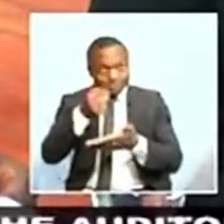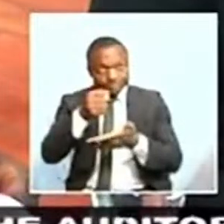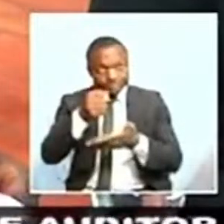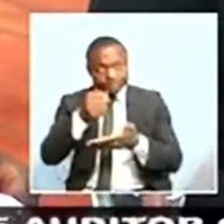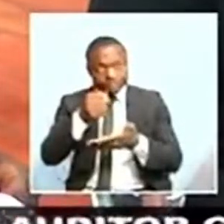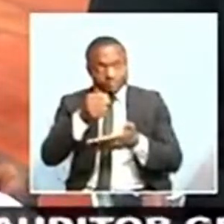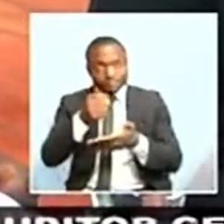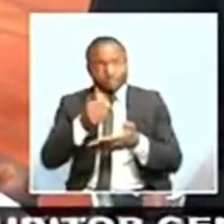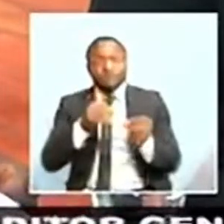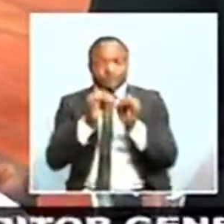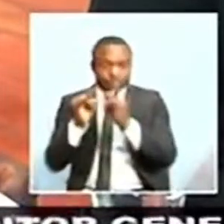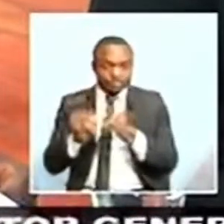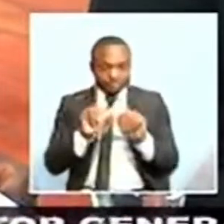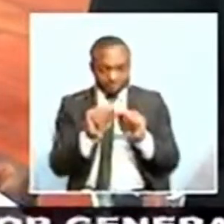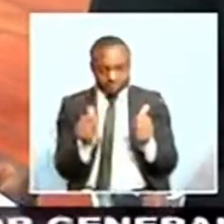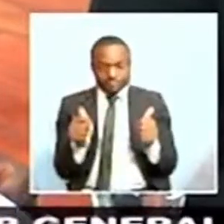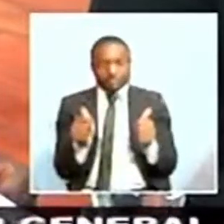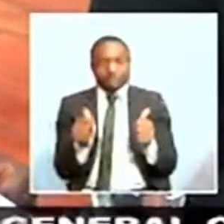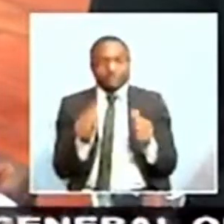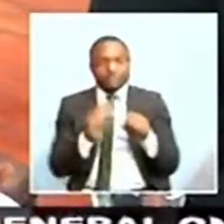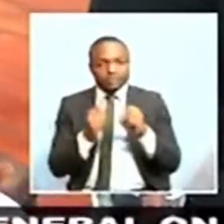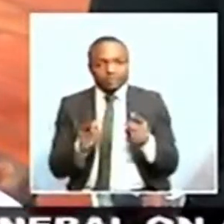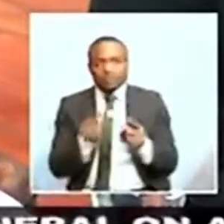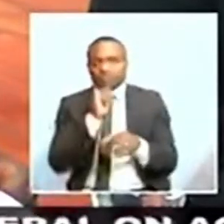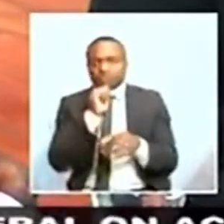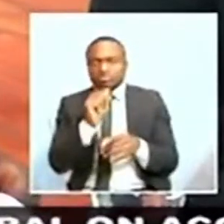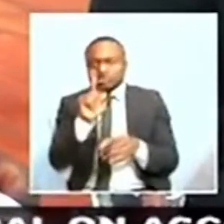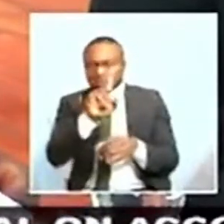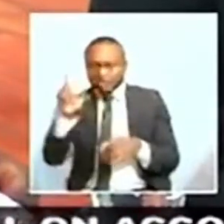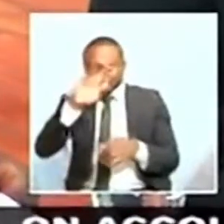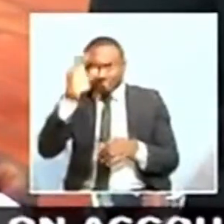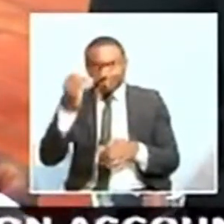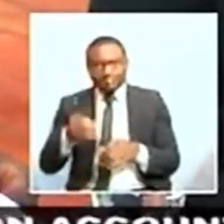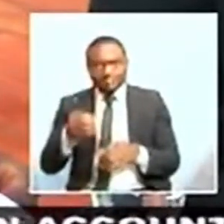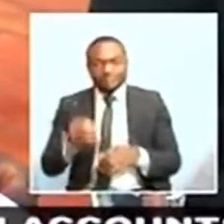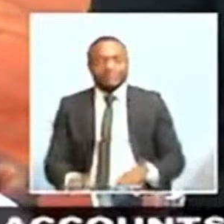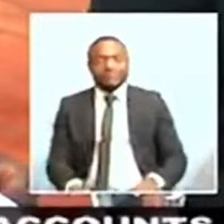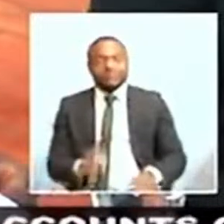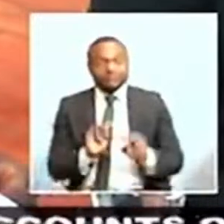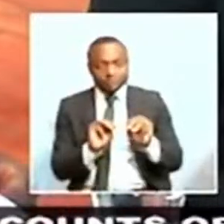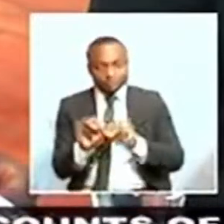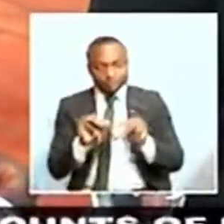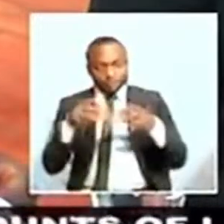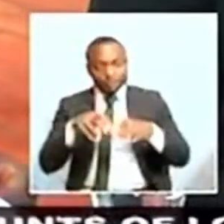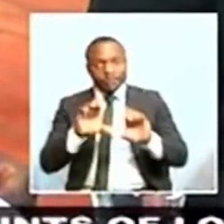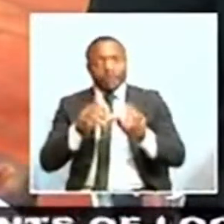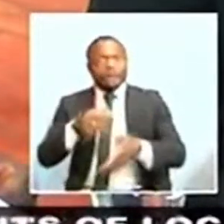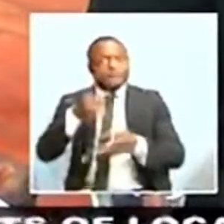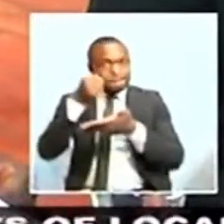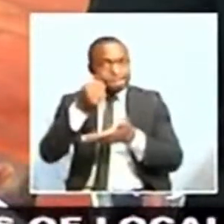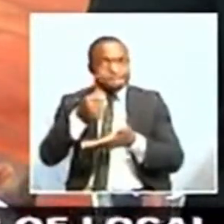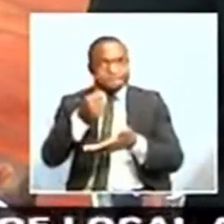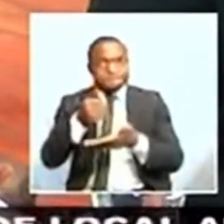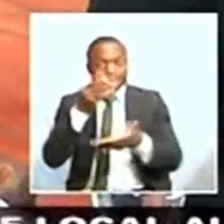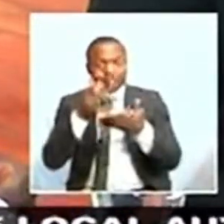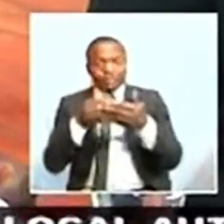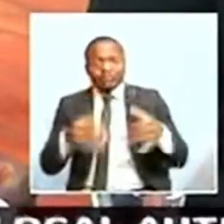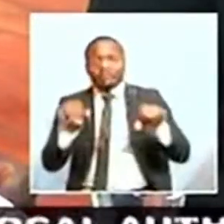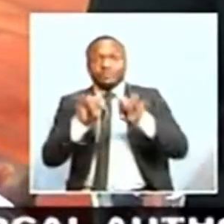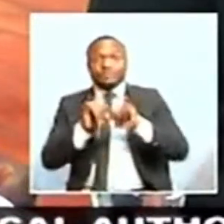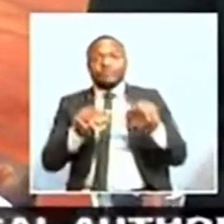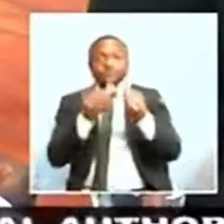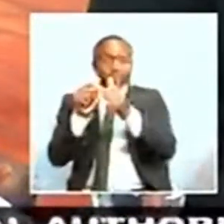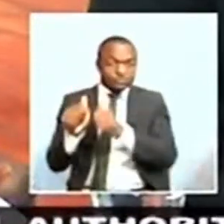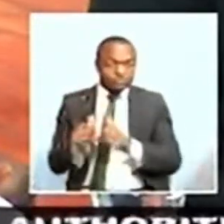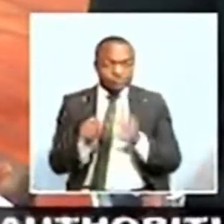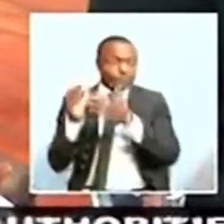was executed accordingly, though not at 100%. Management has continued budgeting for this important activity in